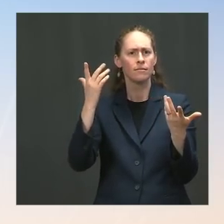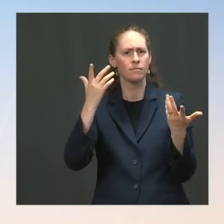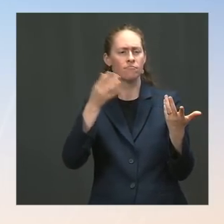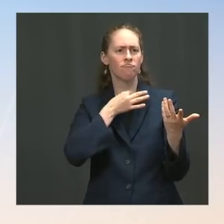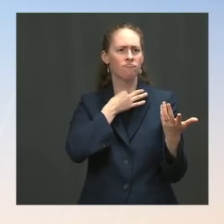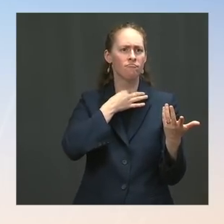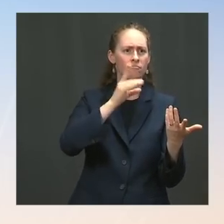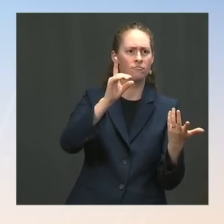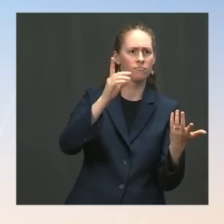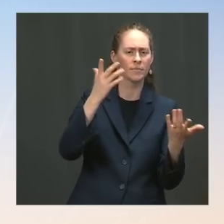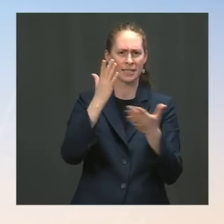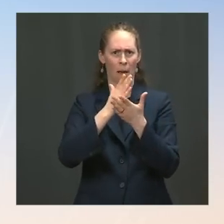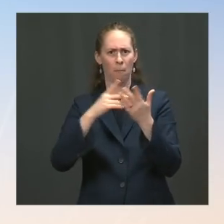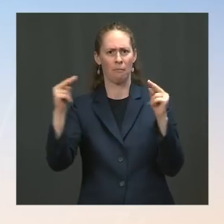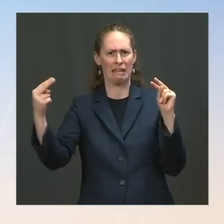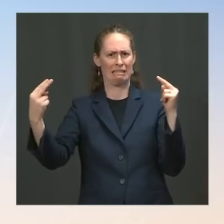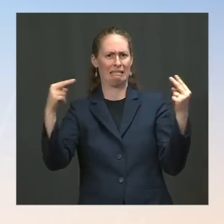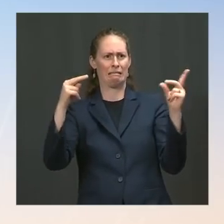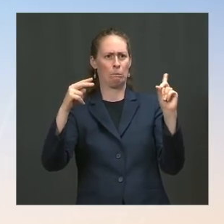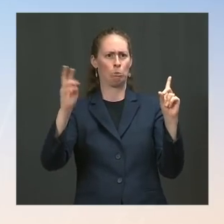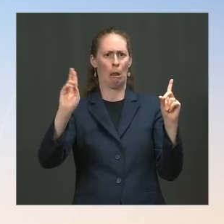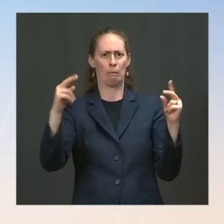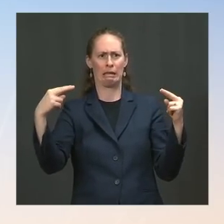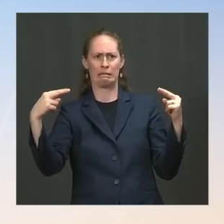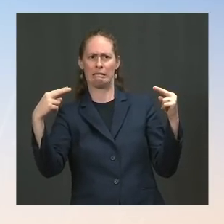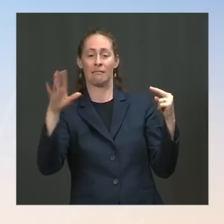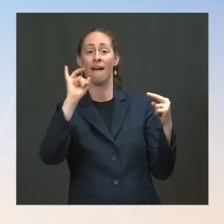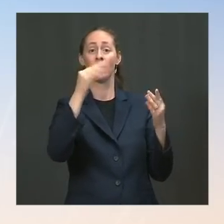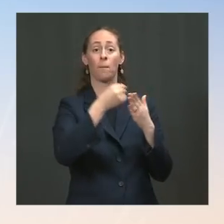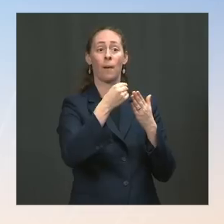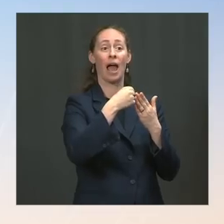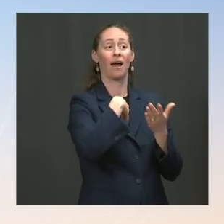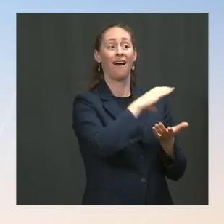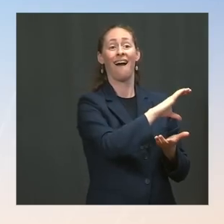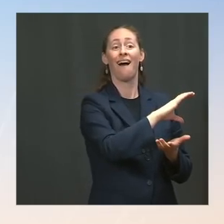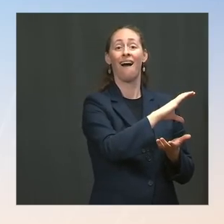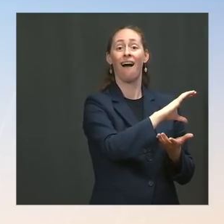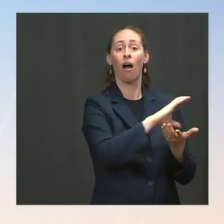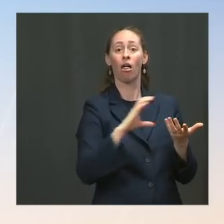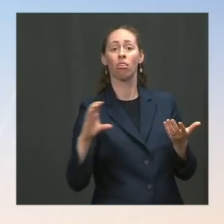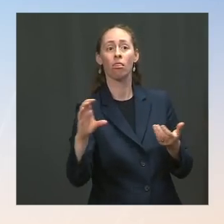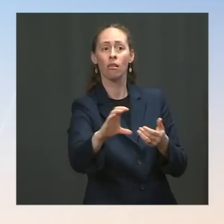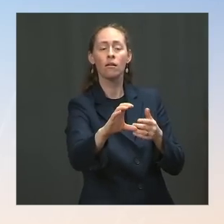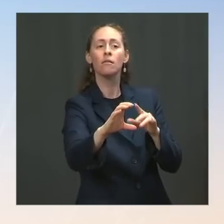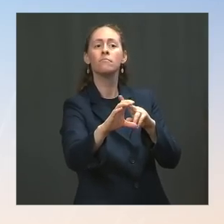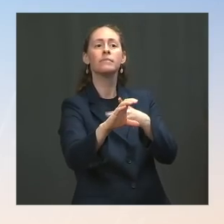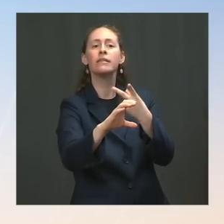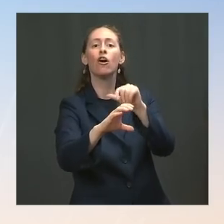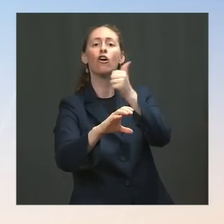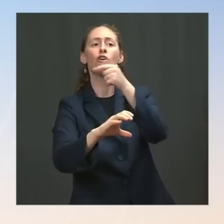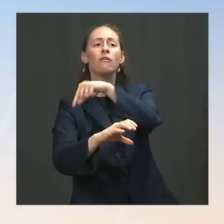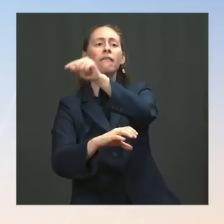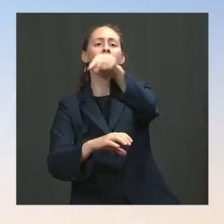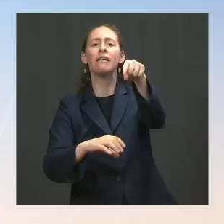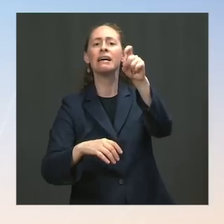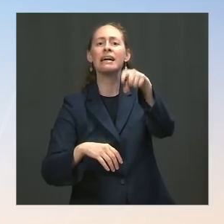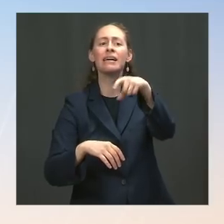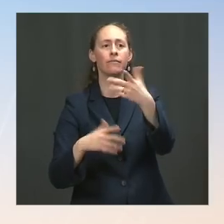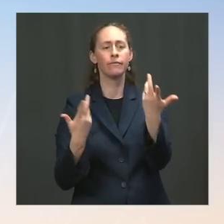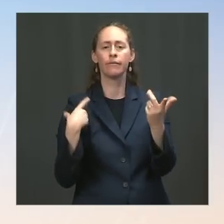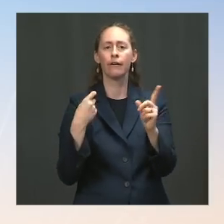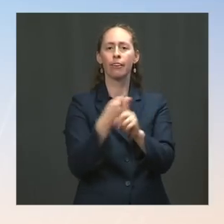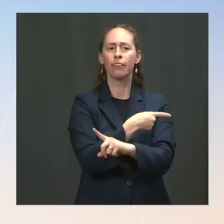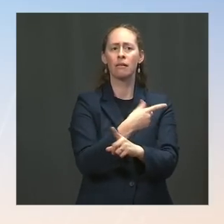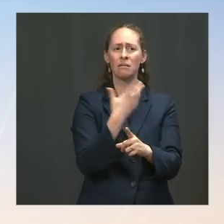expressed that if you move money out of the rescue plan, you won't have it to deal with Delta or some other COVID thing. Sure.